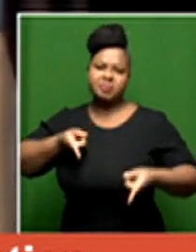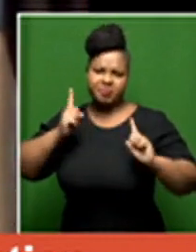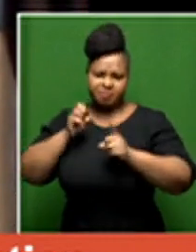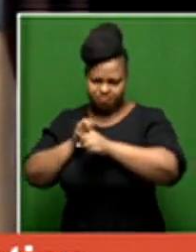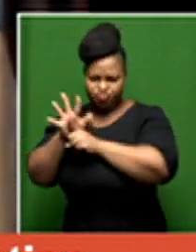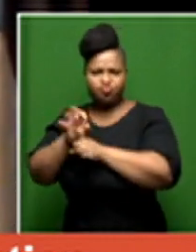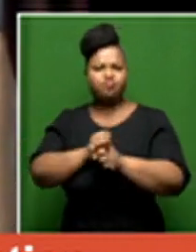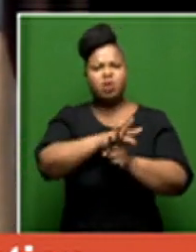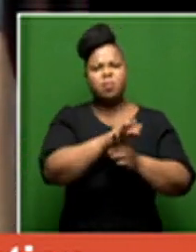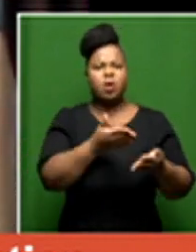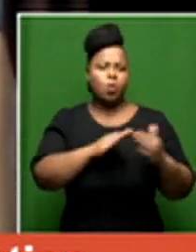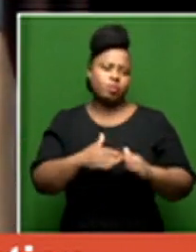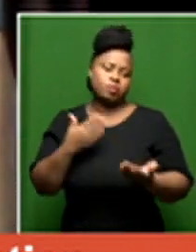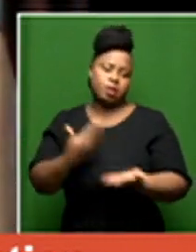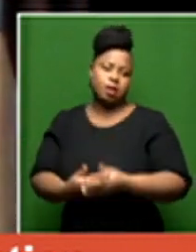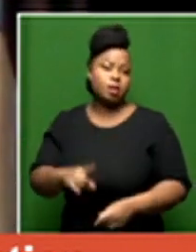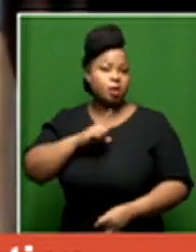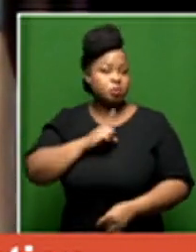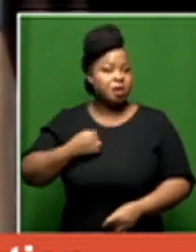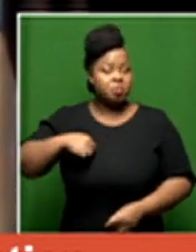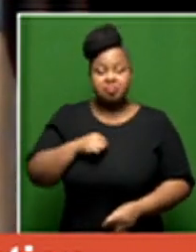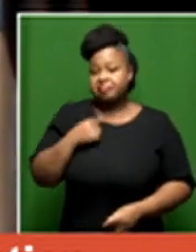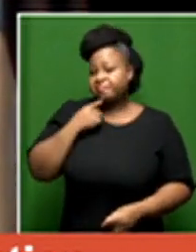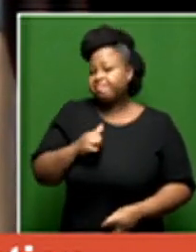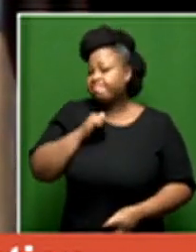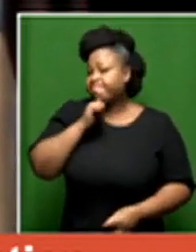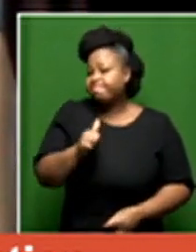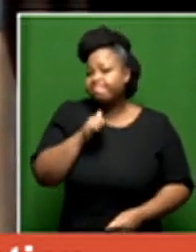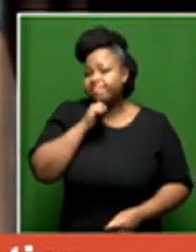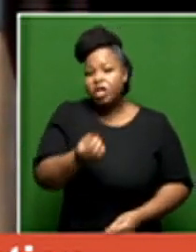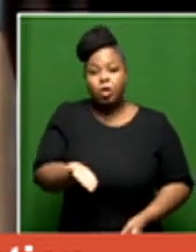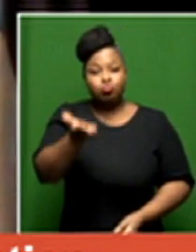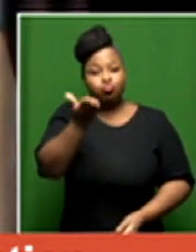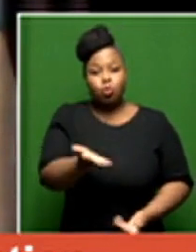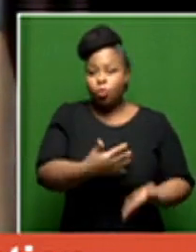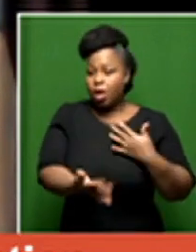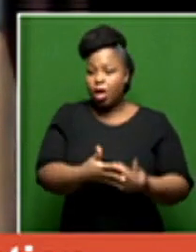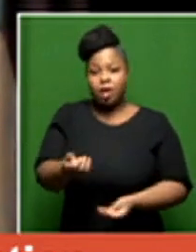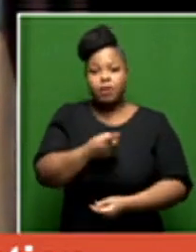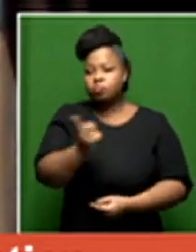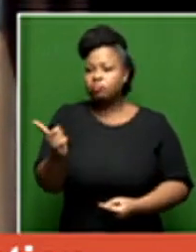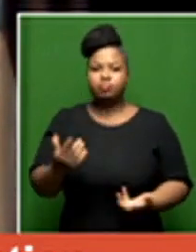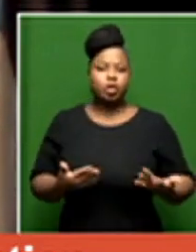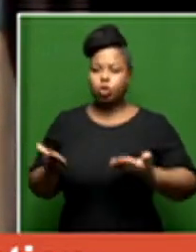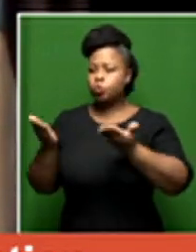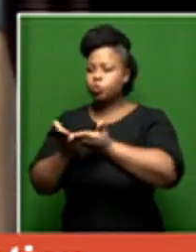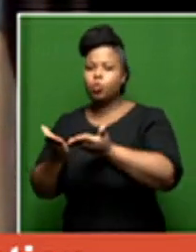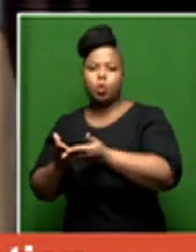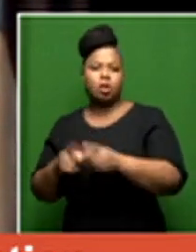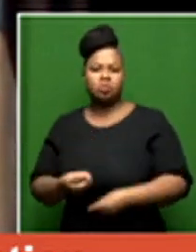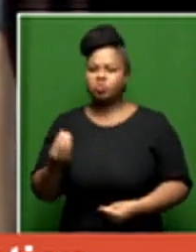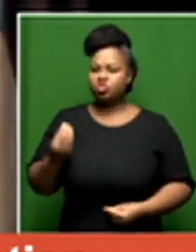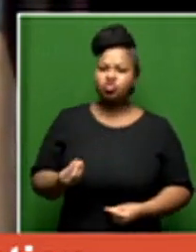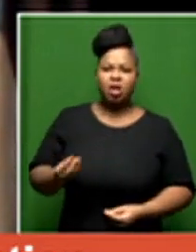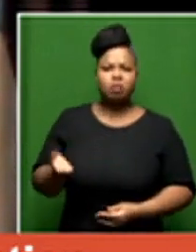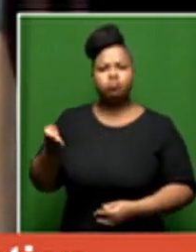the communities. Hence, we are saying whether wherever you are, whether you are at school, your